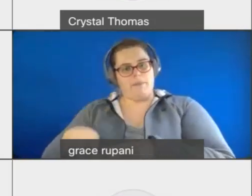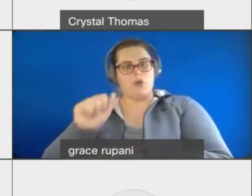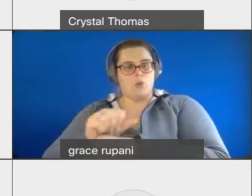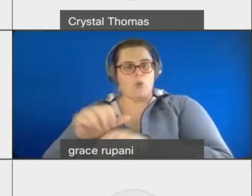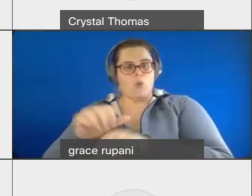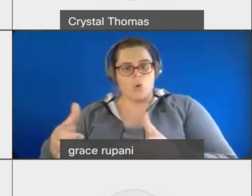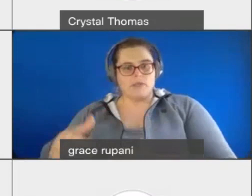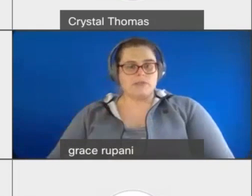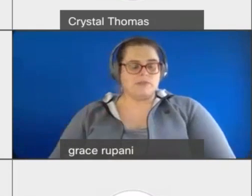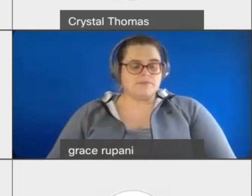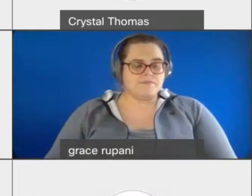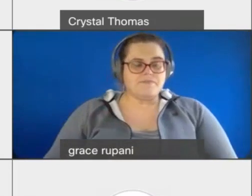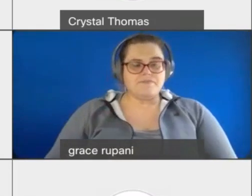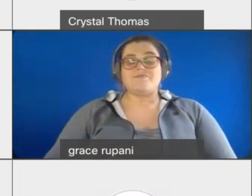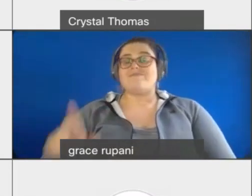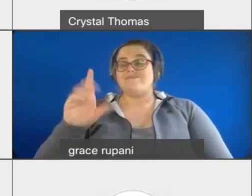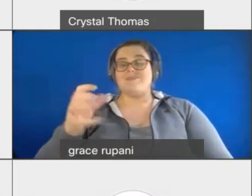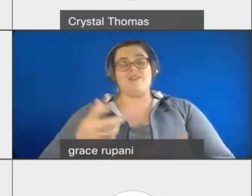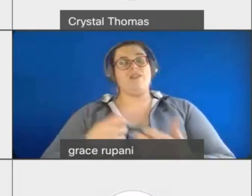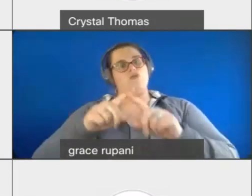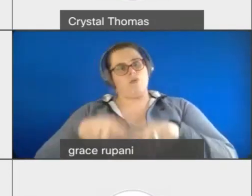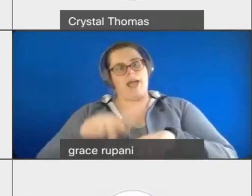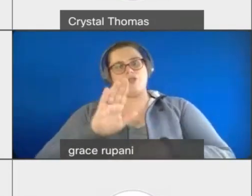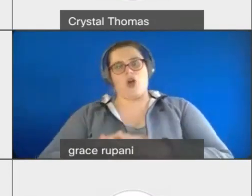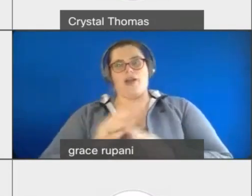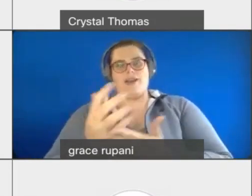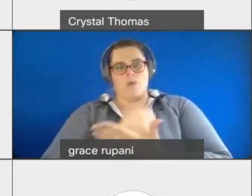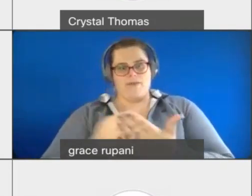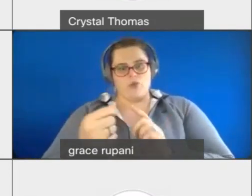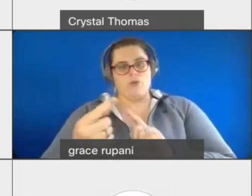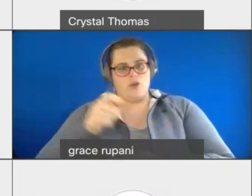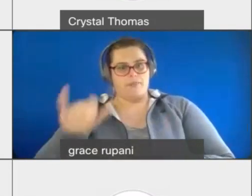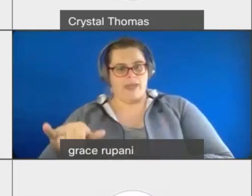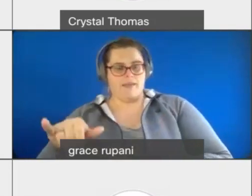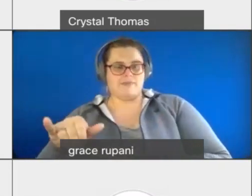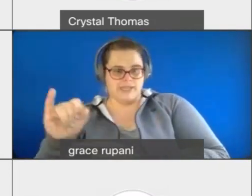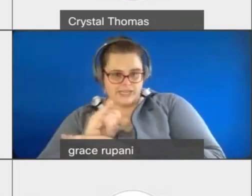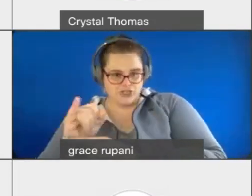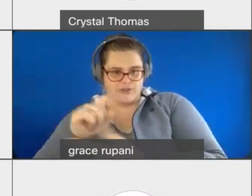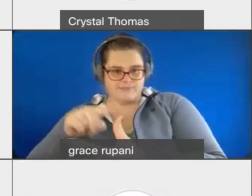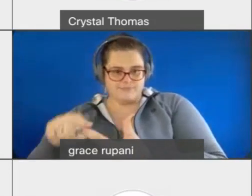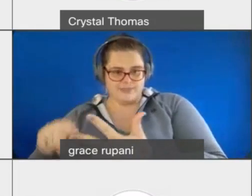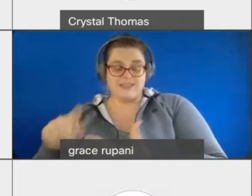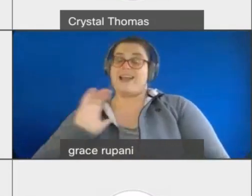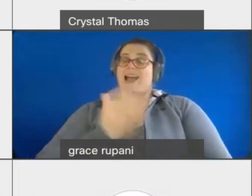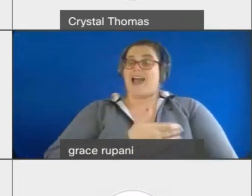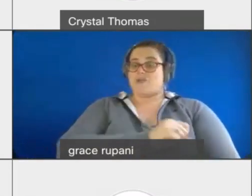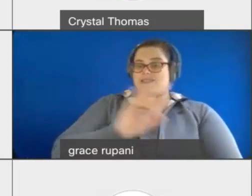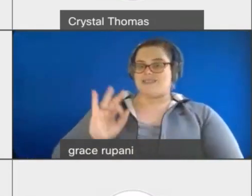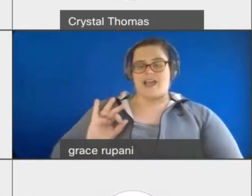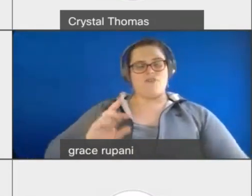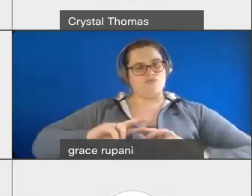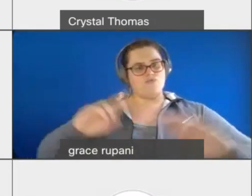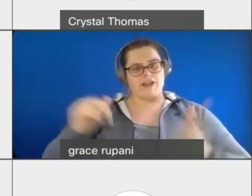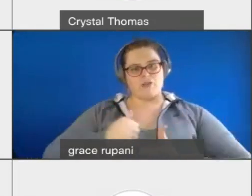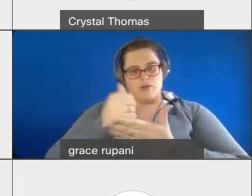revenue from these industries. Our trained staff are up to the challenge. Our team is open to assist with facilitating